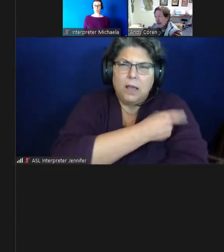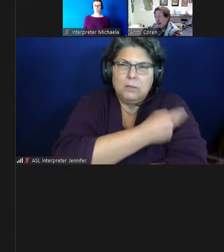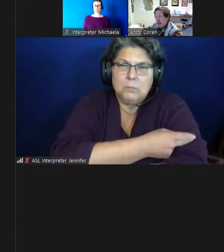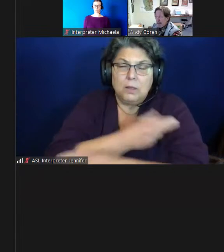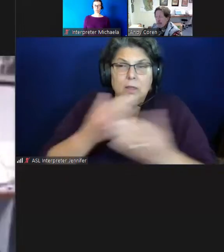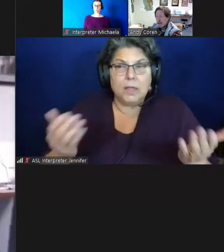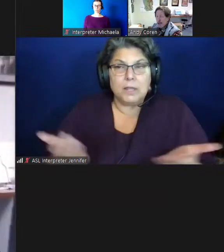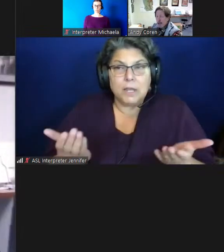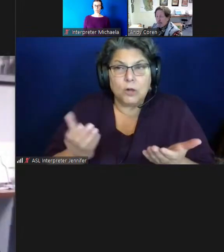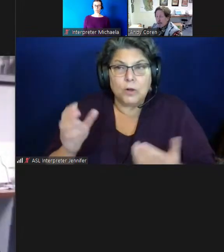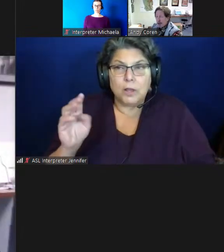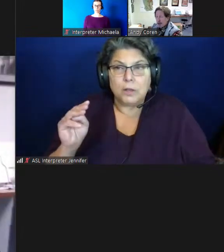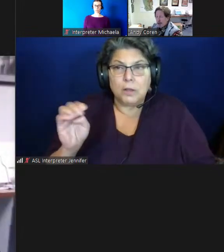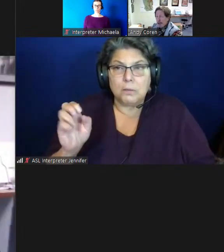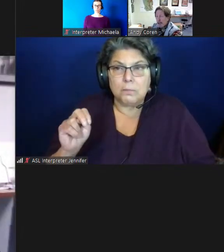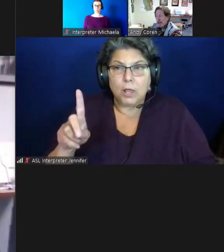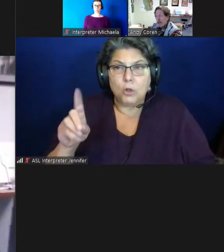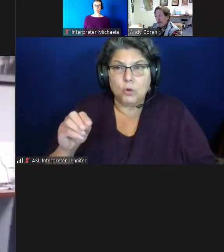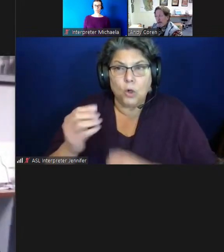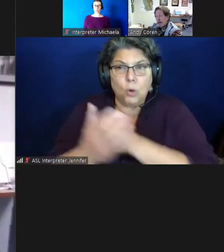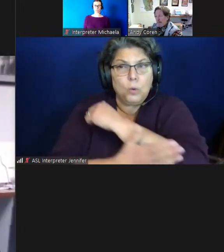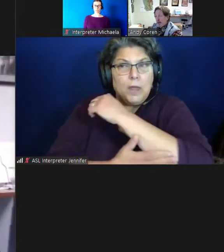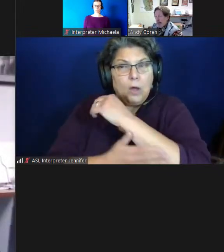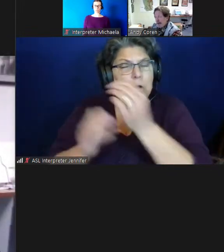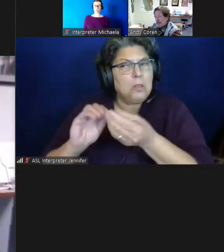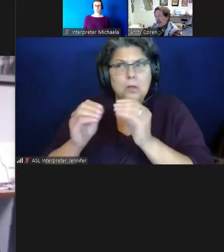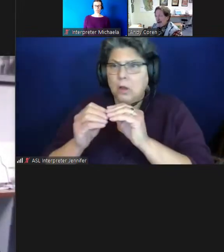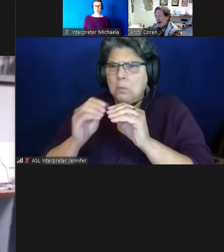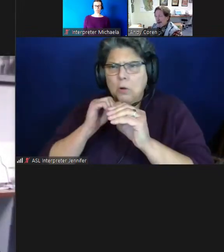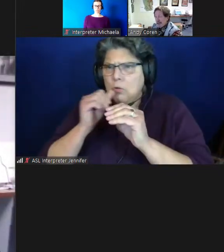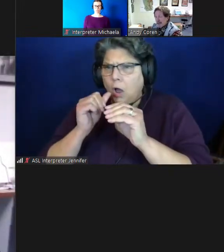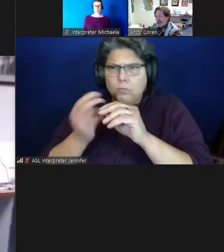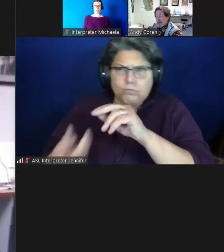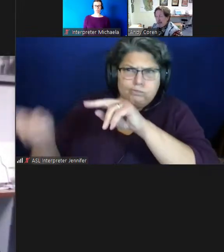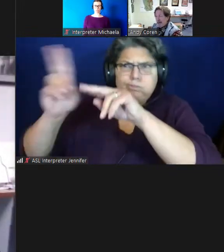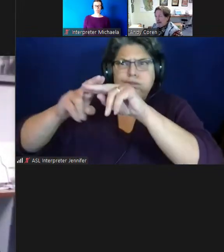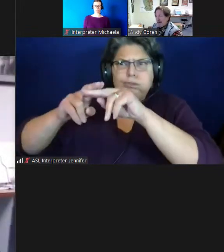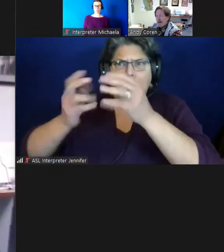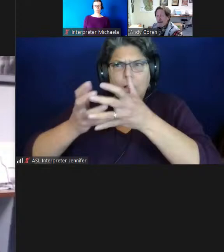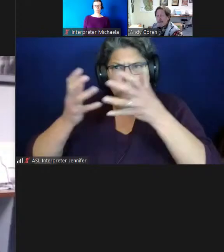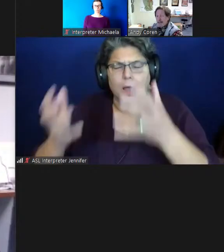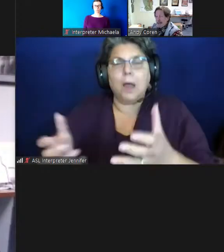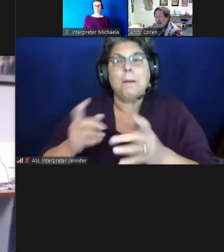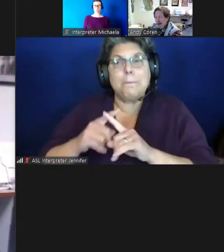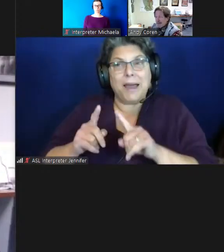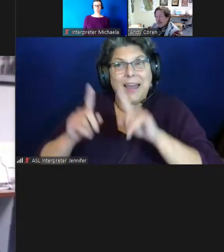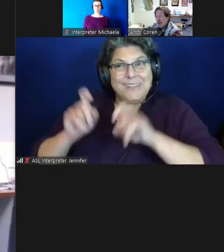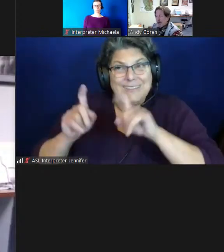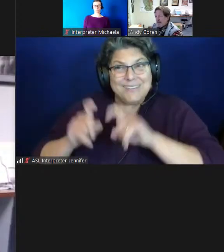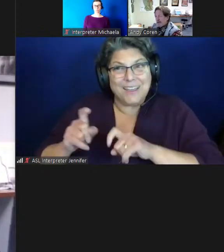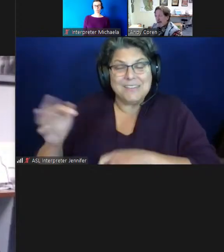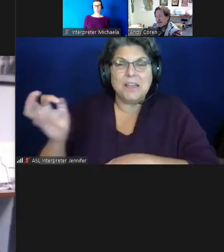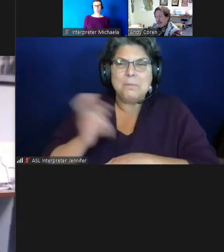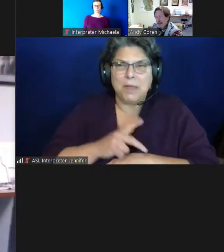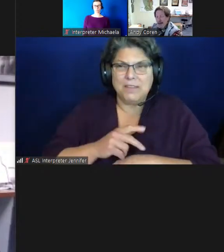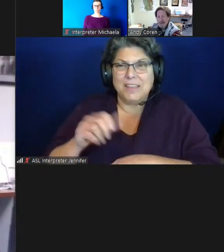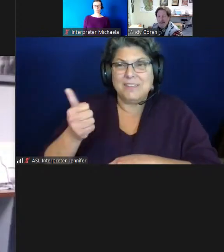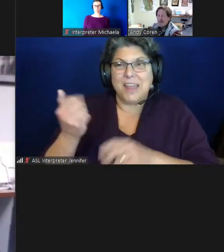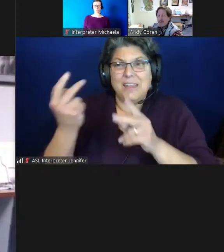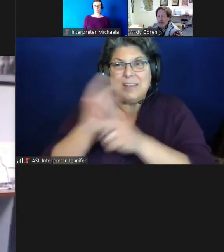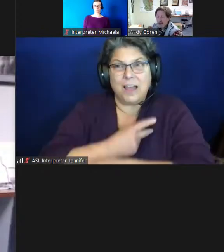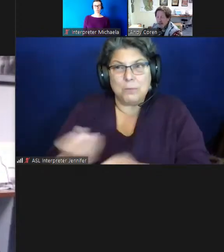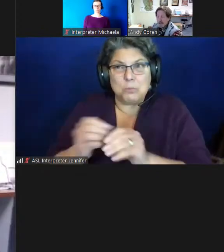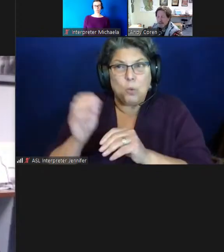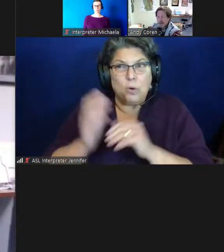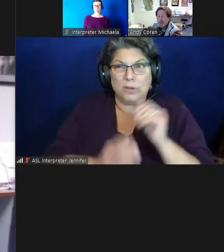Mendocino County, it hasn't gone up hugely, but we have seen our tests come in 10 times more in the last day than a